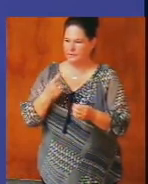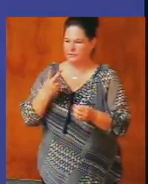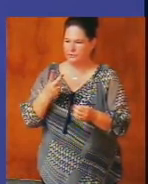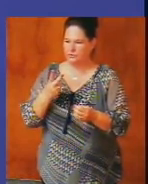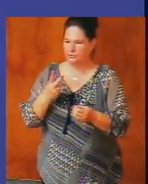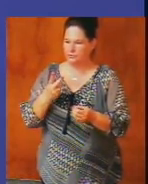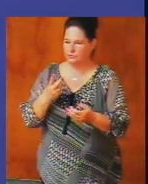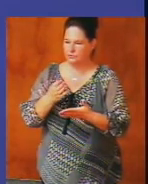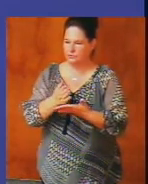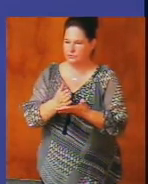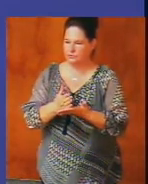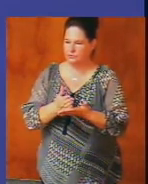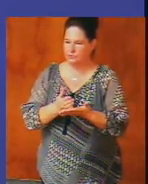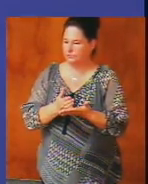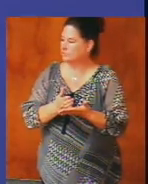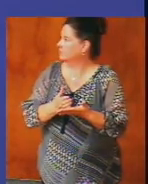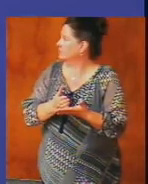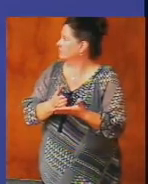twofold peril